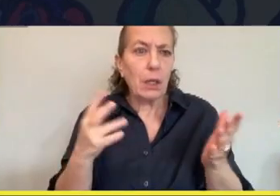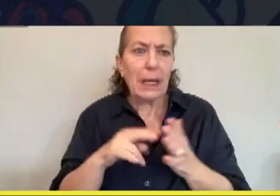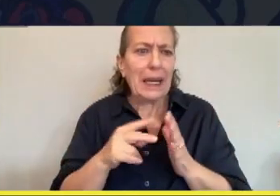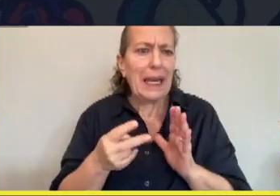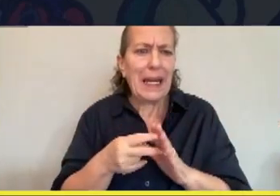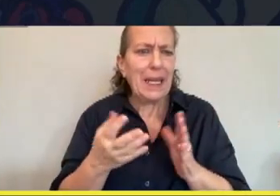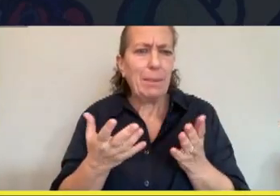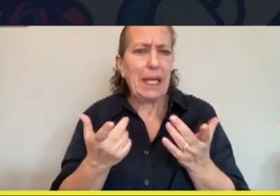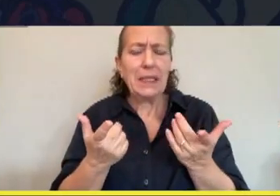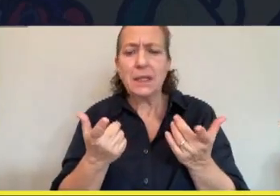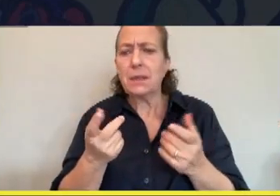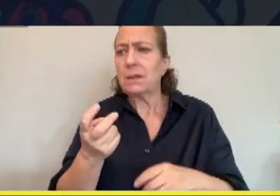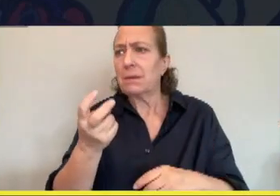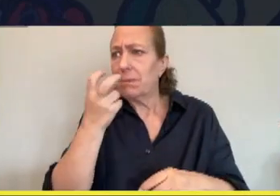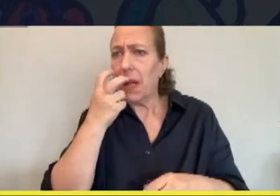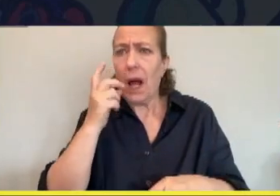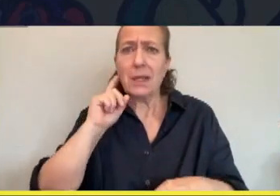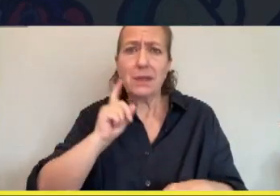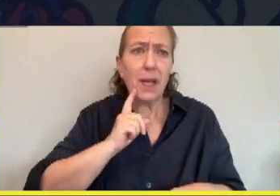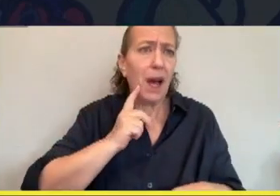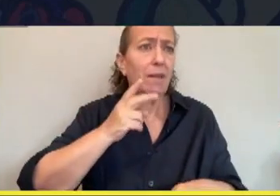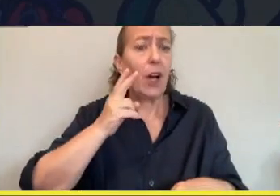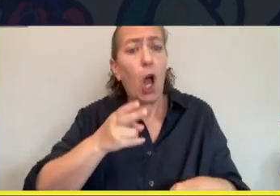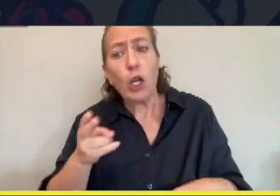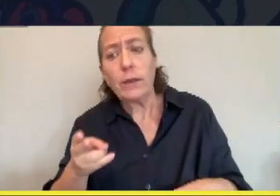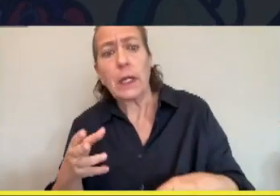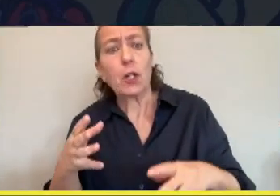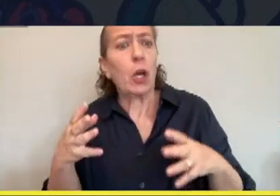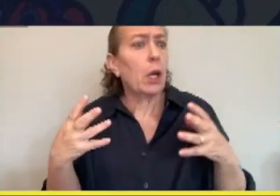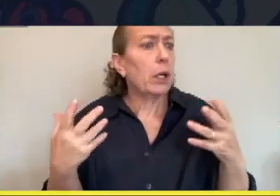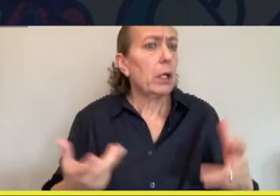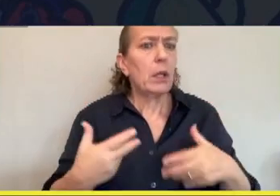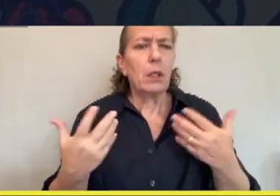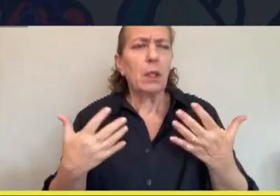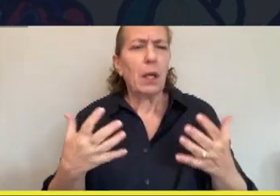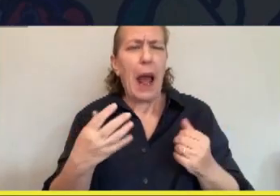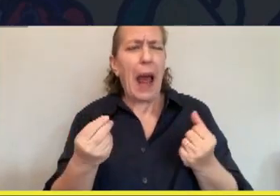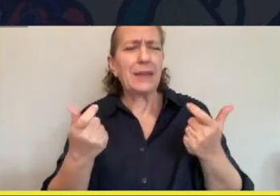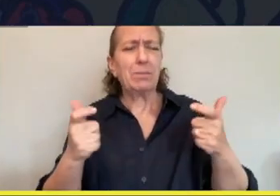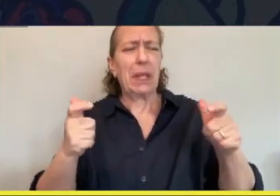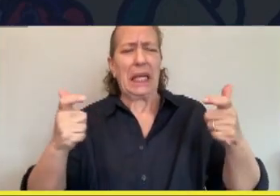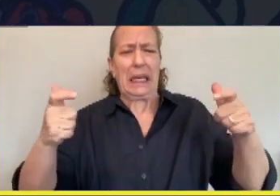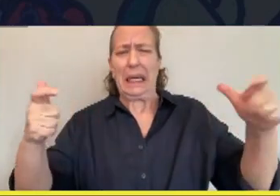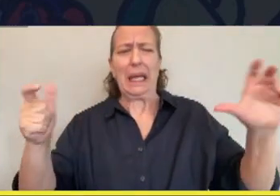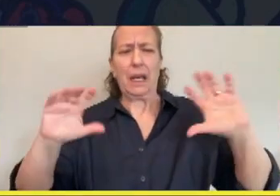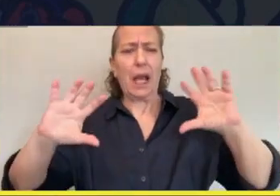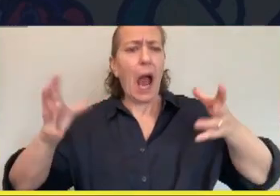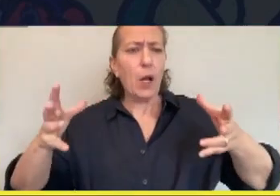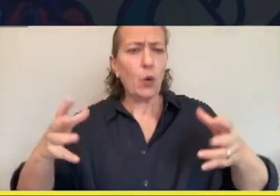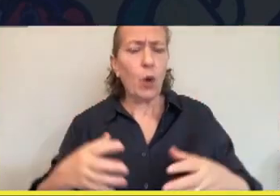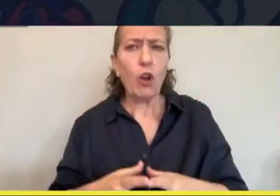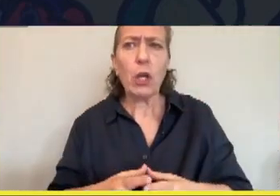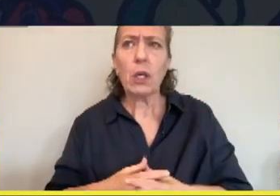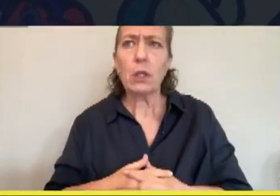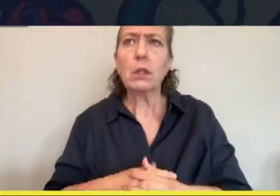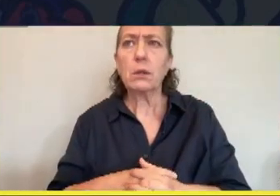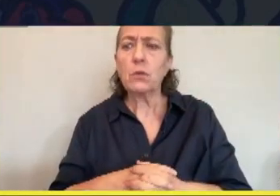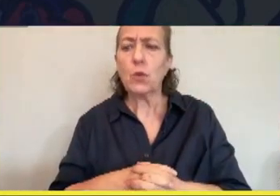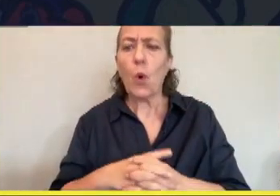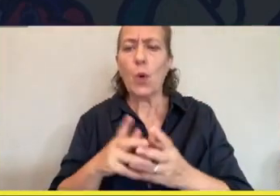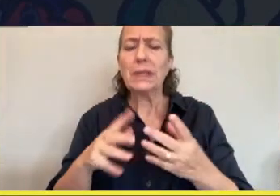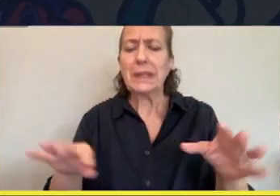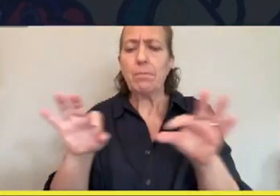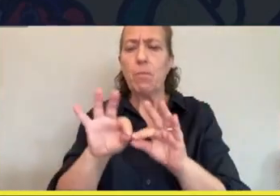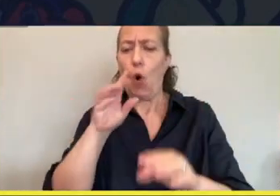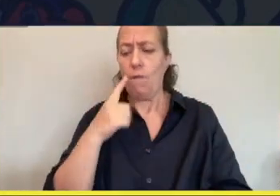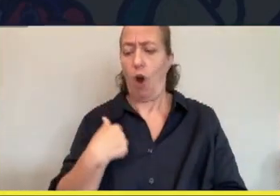blind or deaf or hard of hearing. And it's a broader category. So, I think it's important for us to find